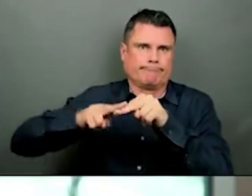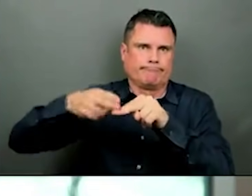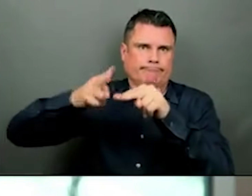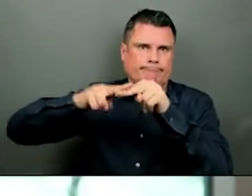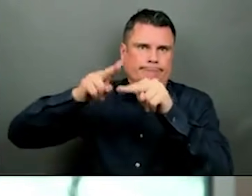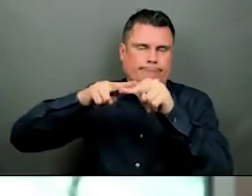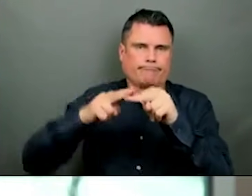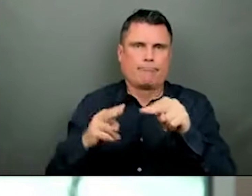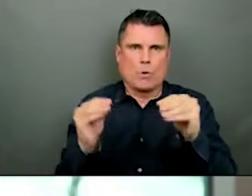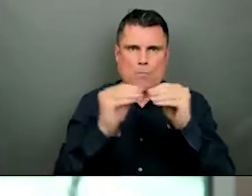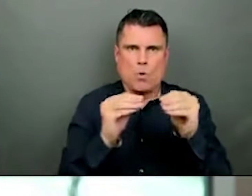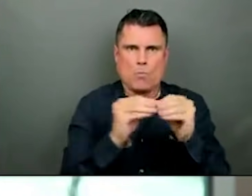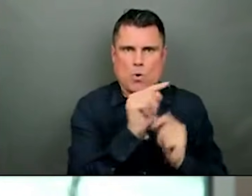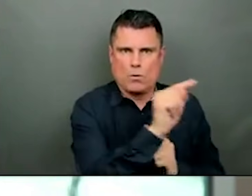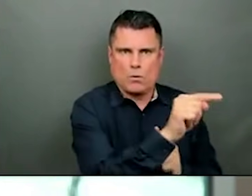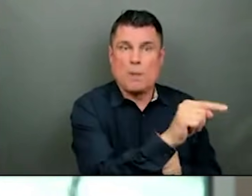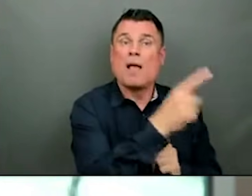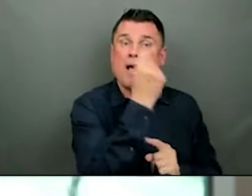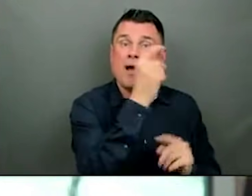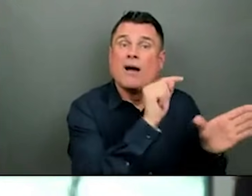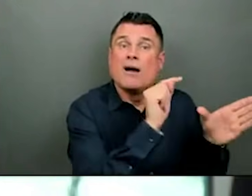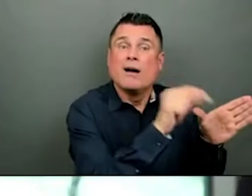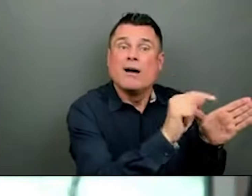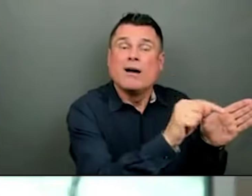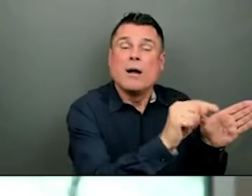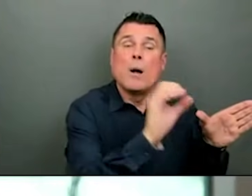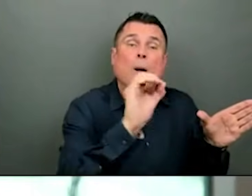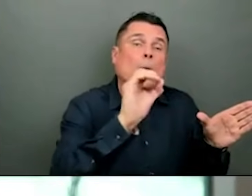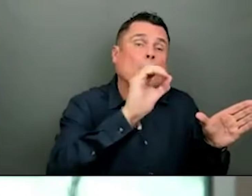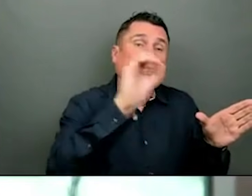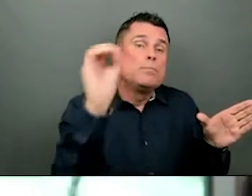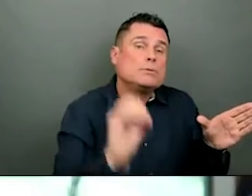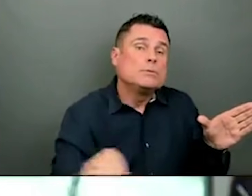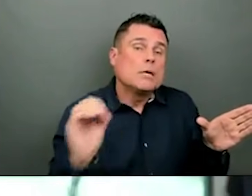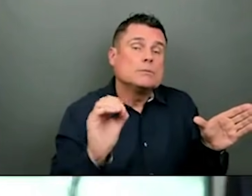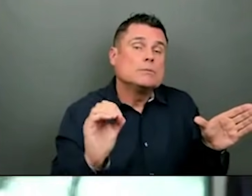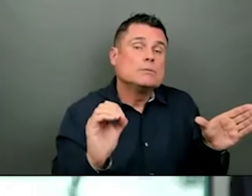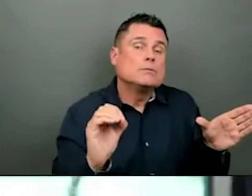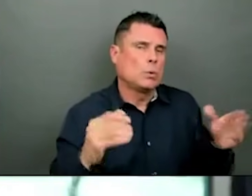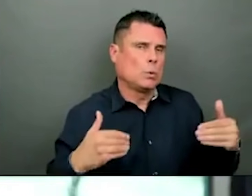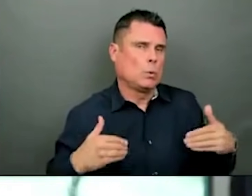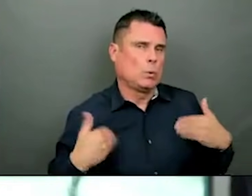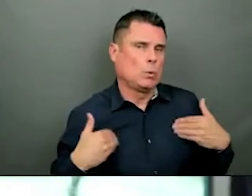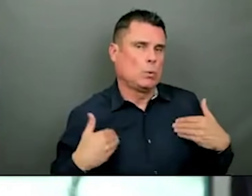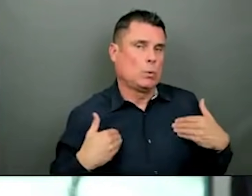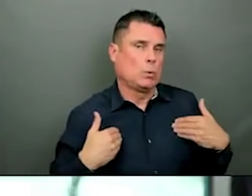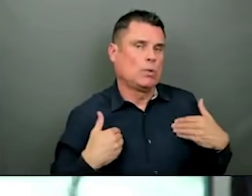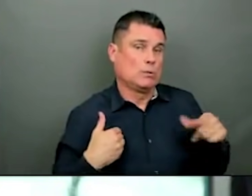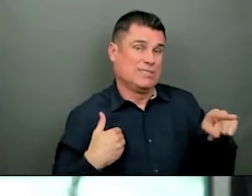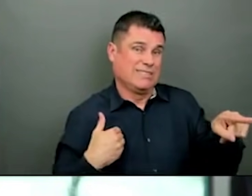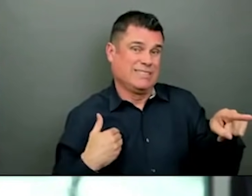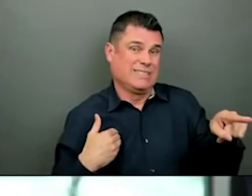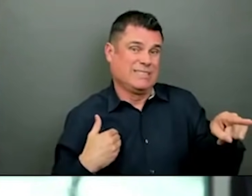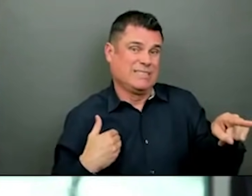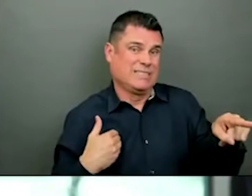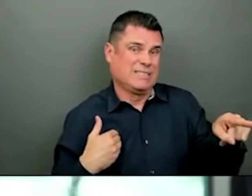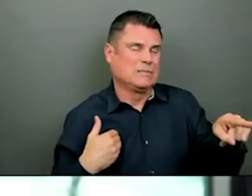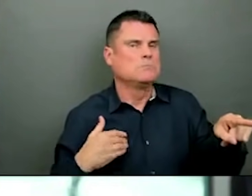less of people who have a variant case who are hospitalized. But because we are seeing an